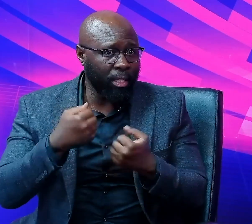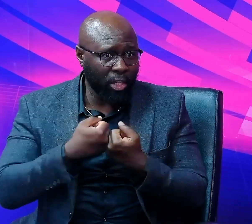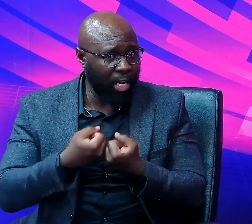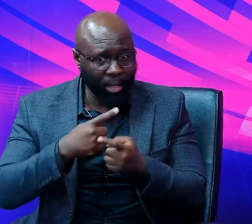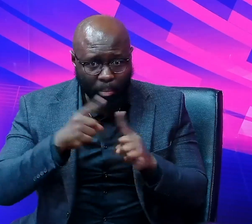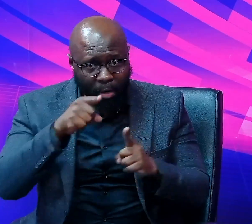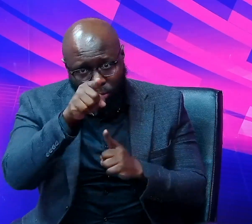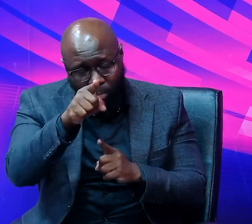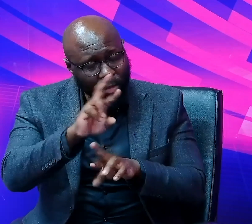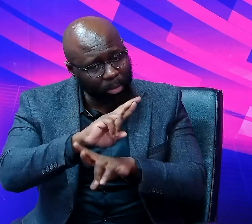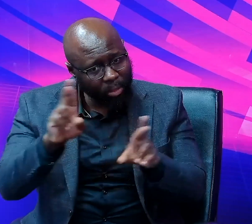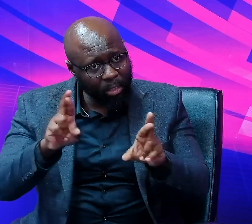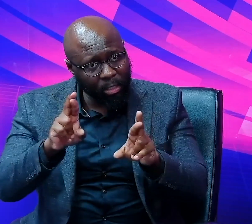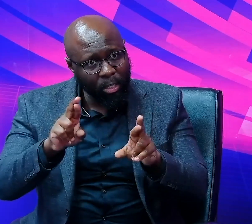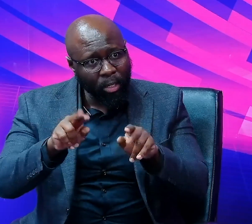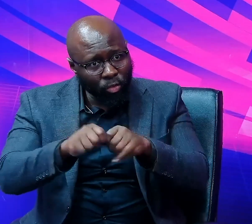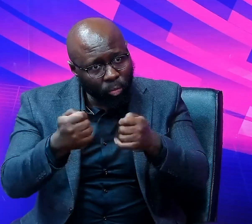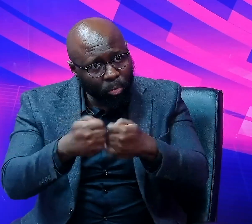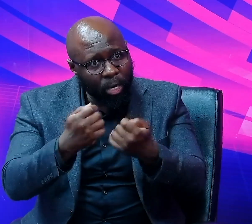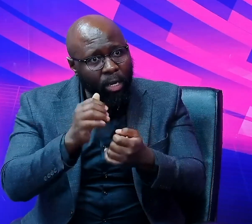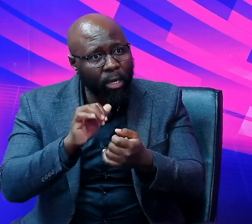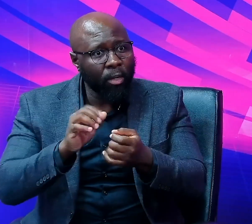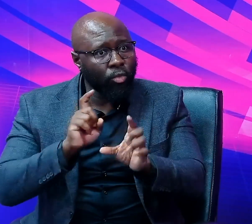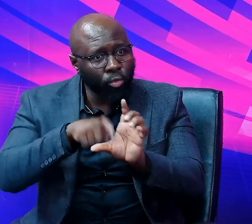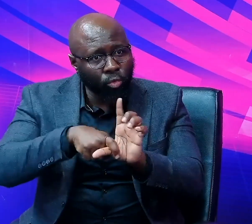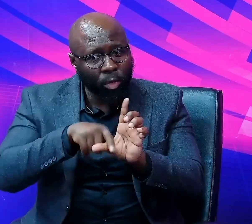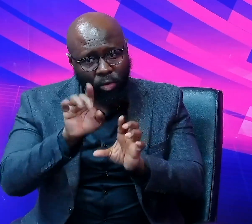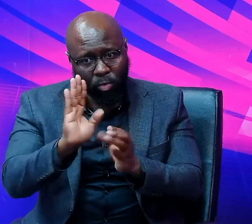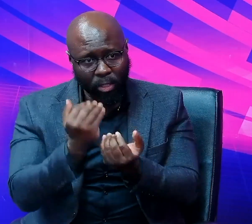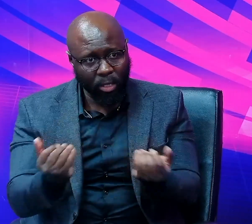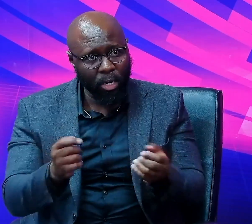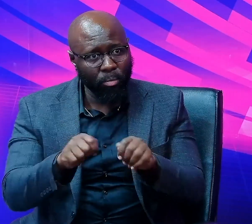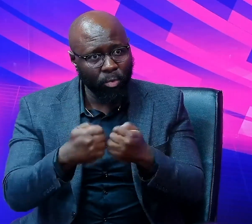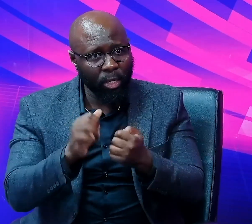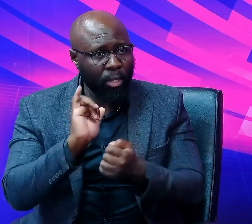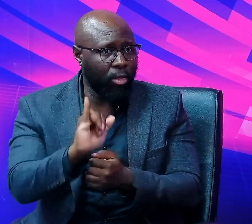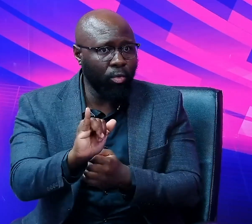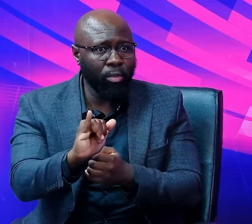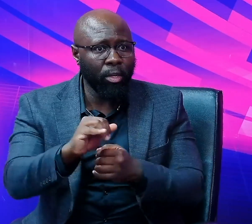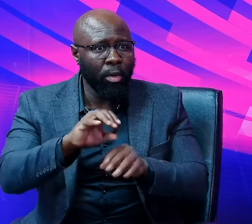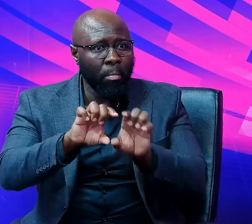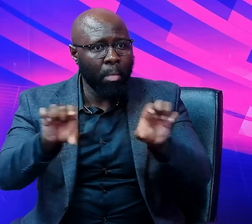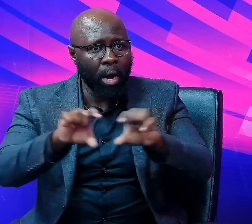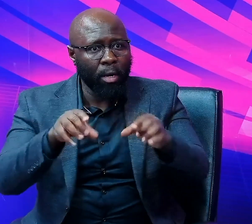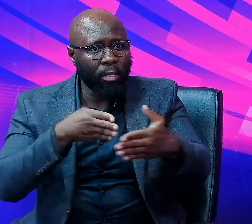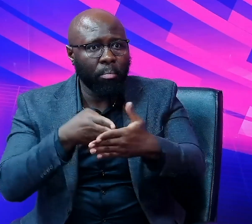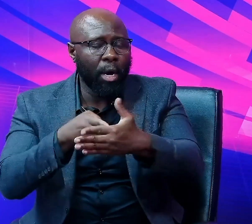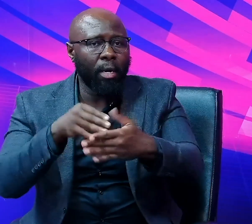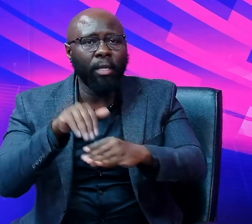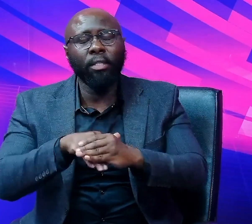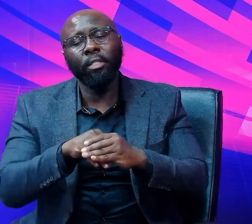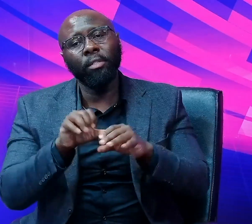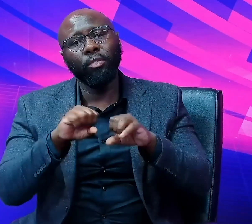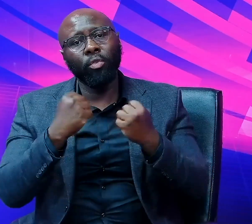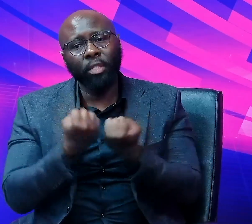Because your child will experience a lot of challenges, and you have to be ready to break this so that you can break